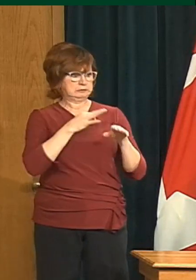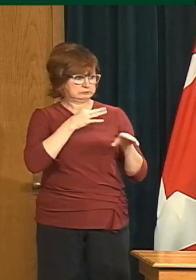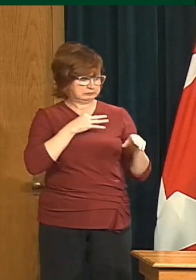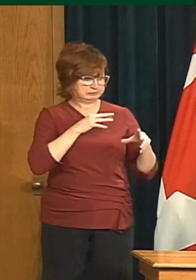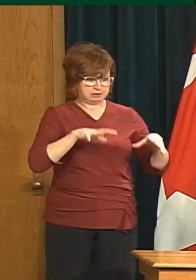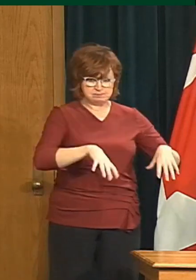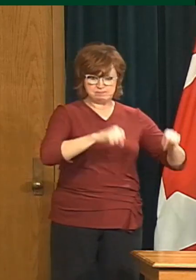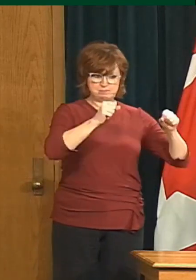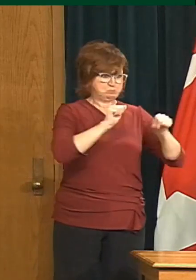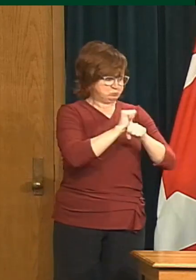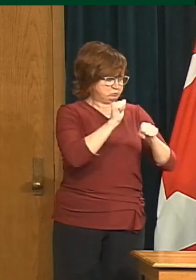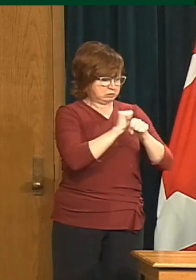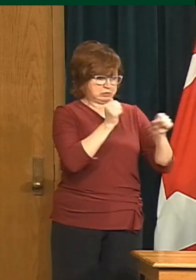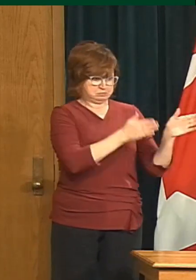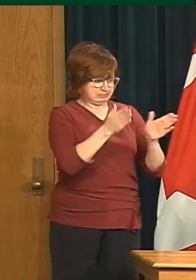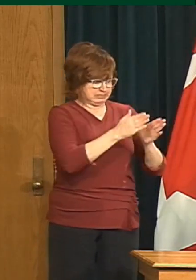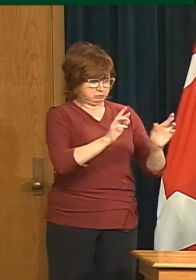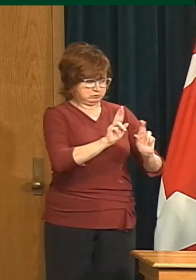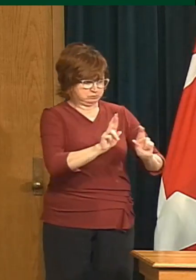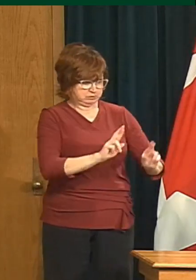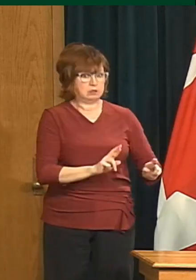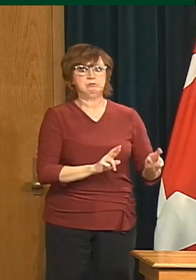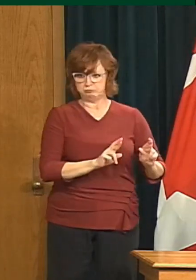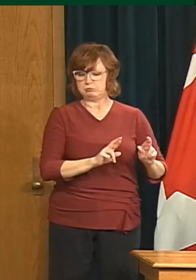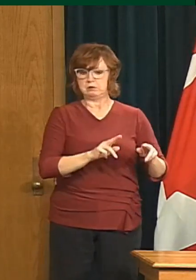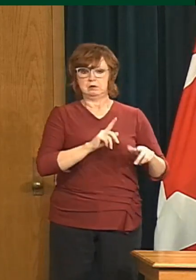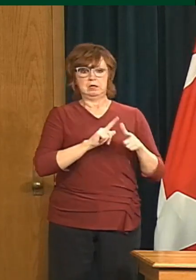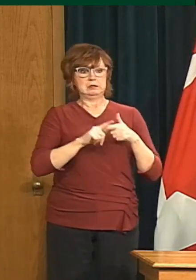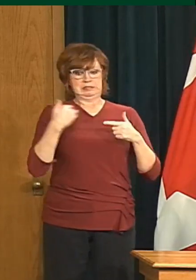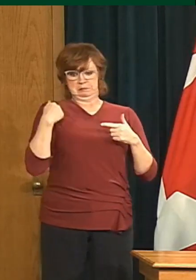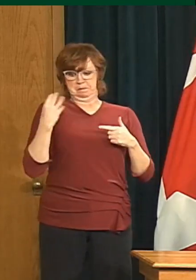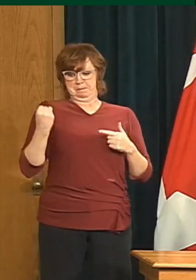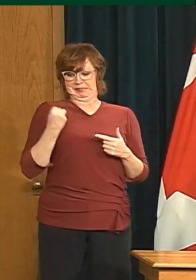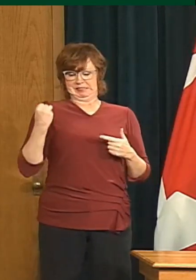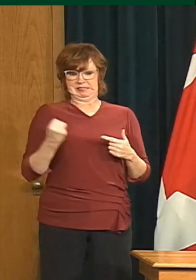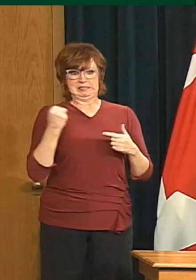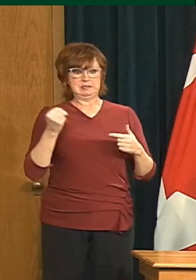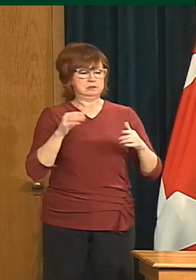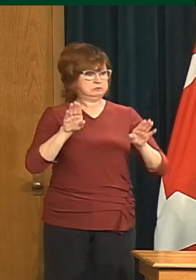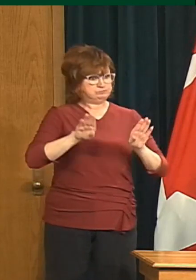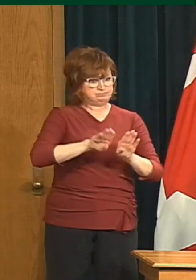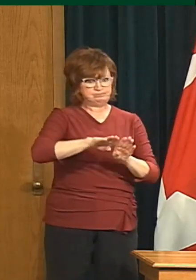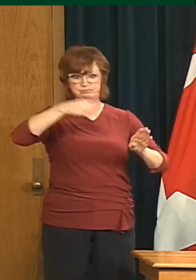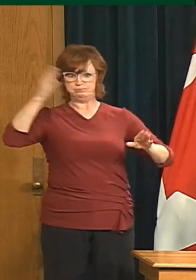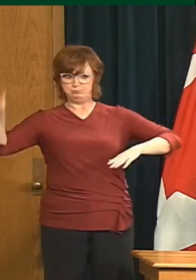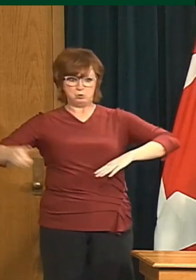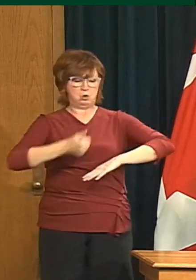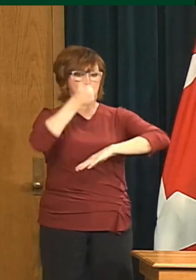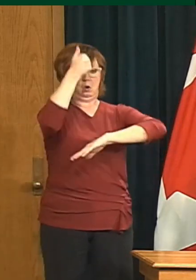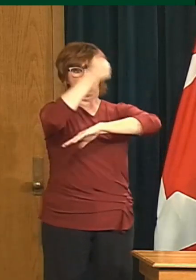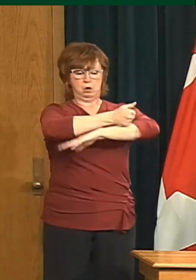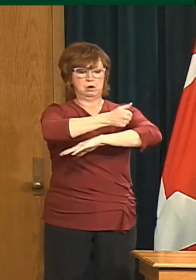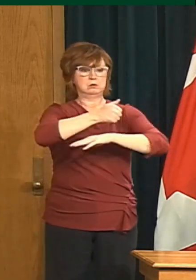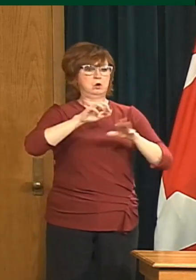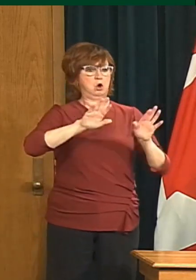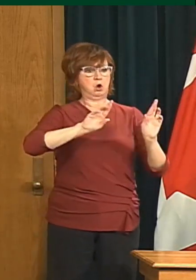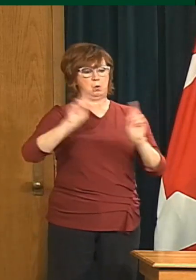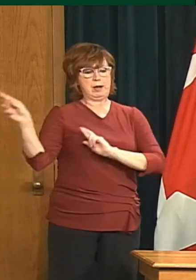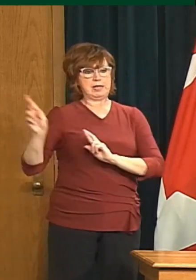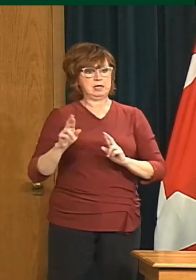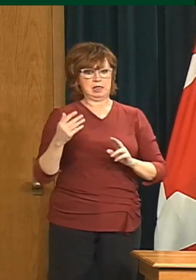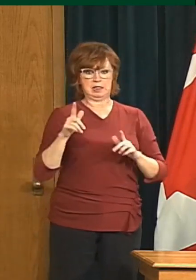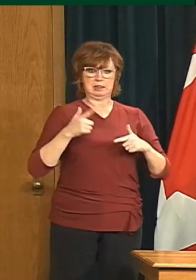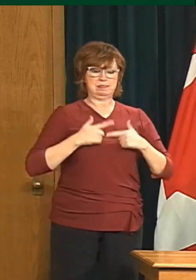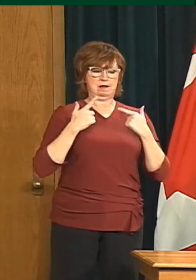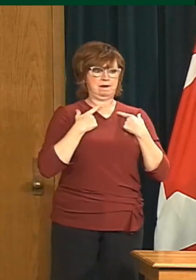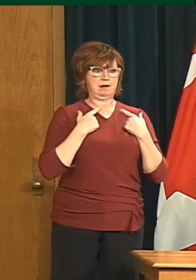The online application went live on Monday, and as of this morning, they have processed nearly 4,000 applications and they